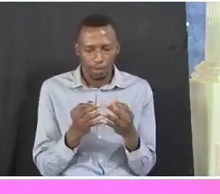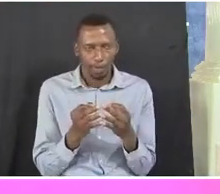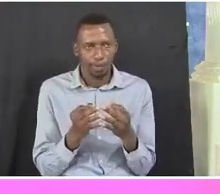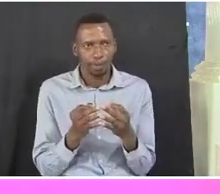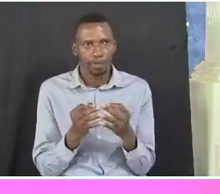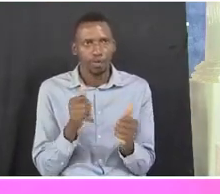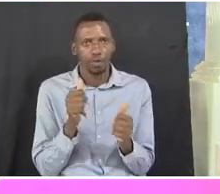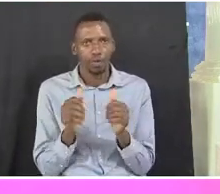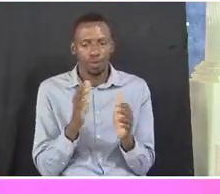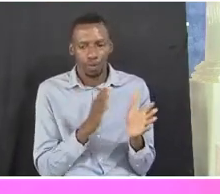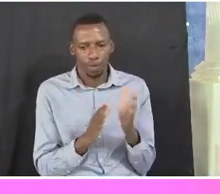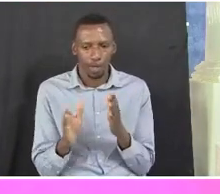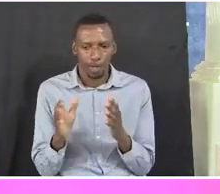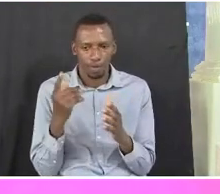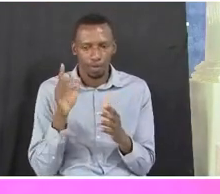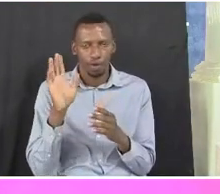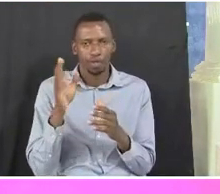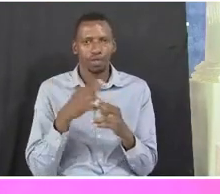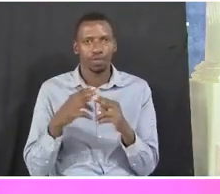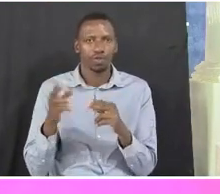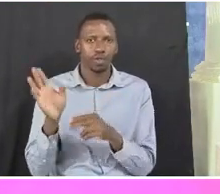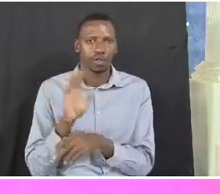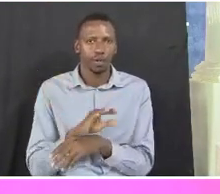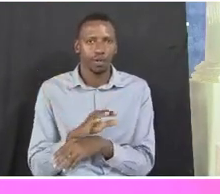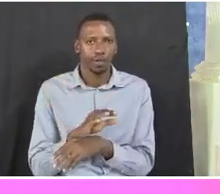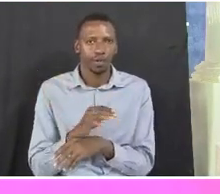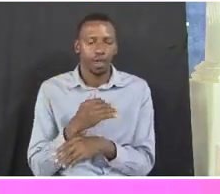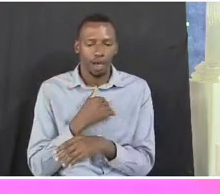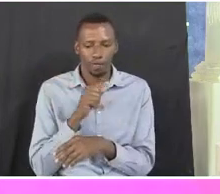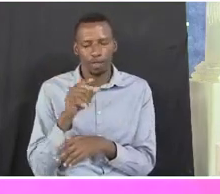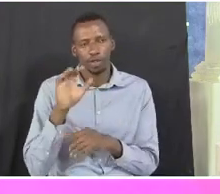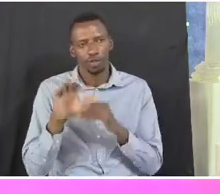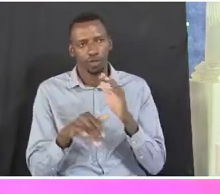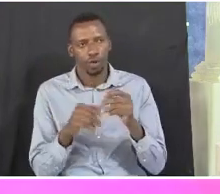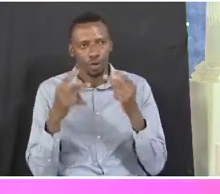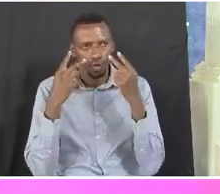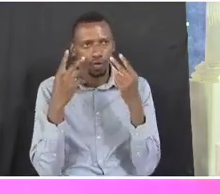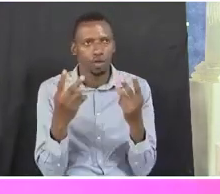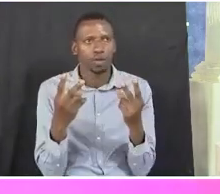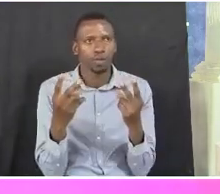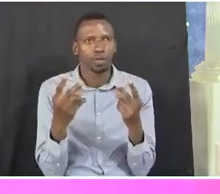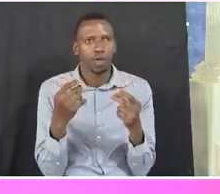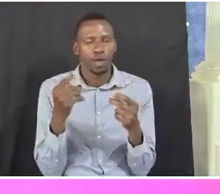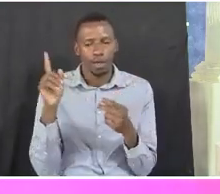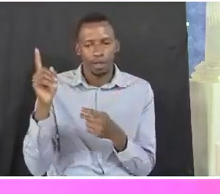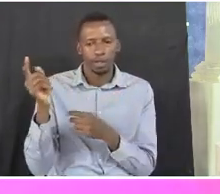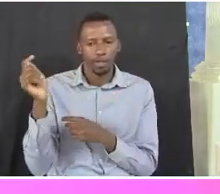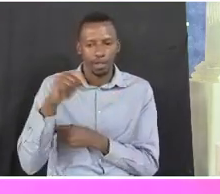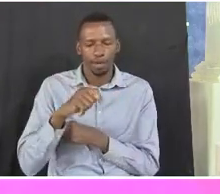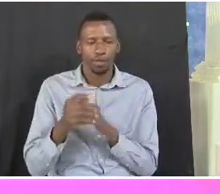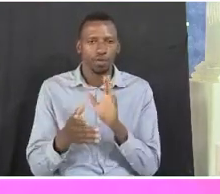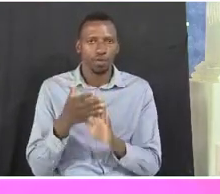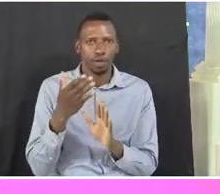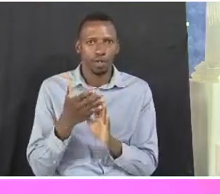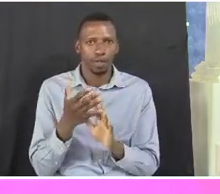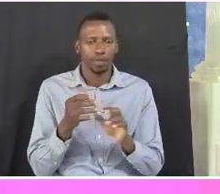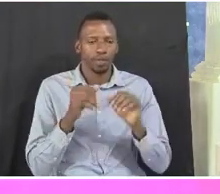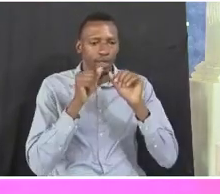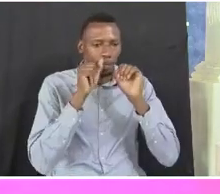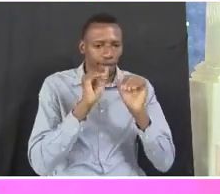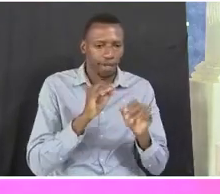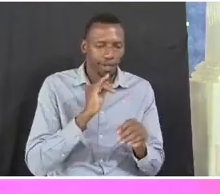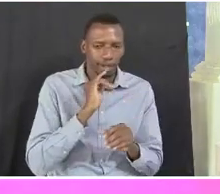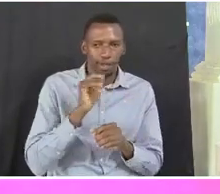in readiness for his soon return, has this urgent call. Behold, I am coming quickly. Blessed is